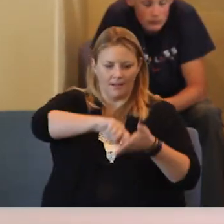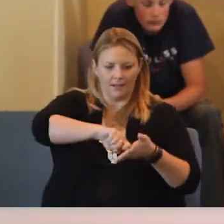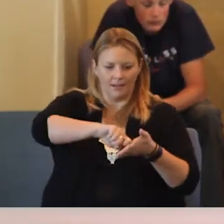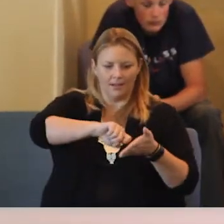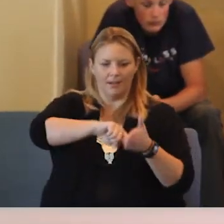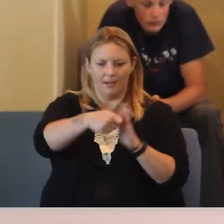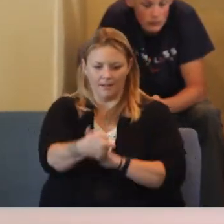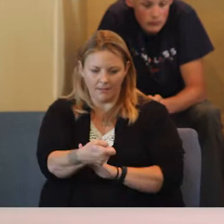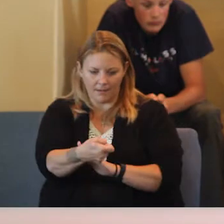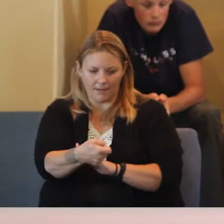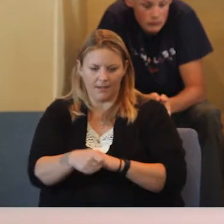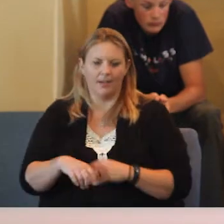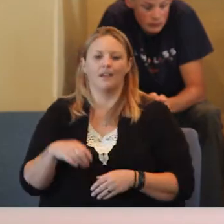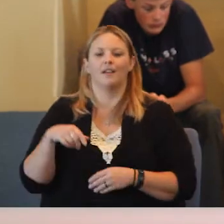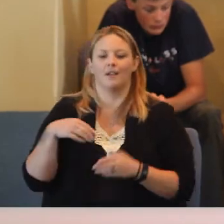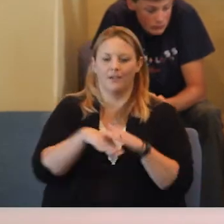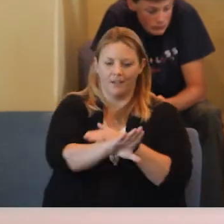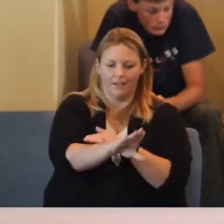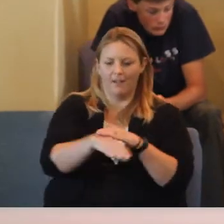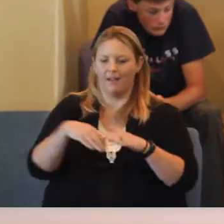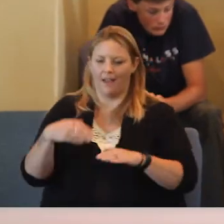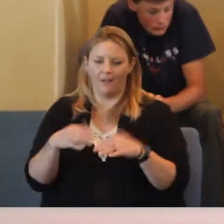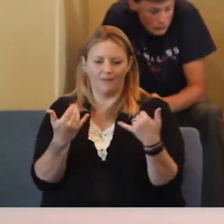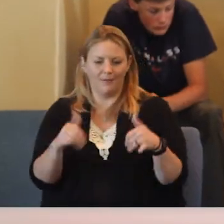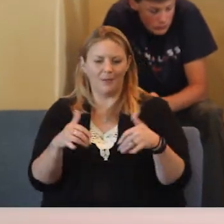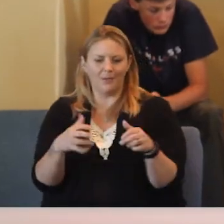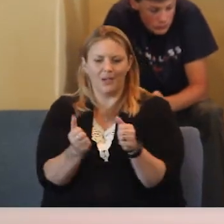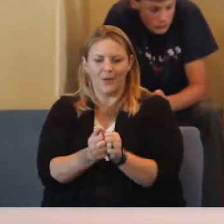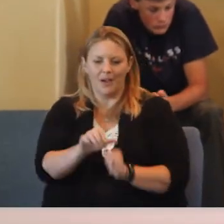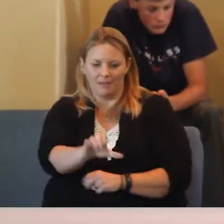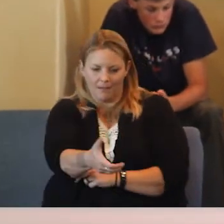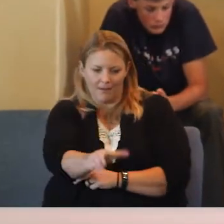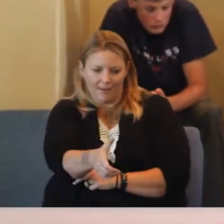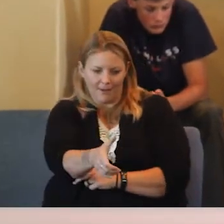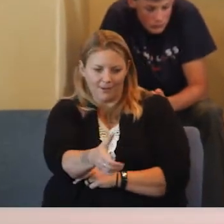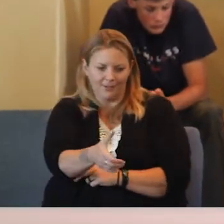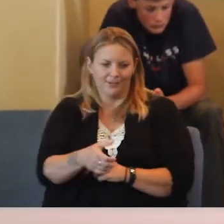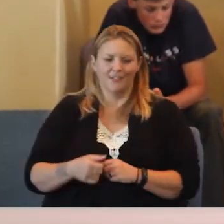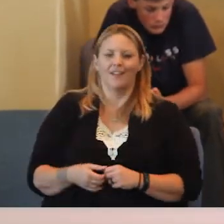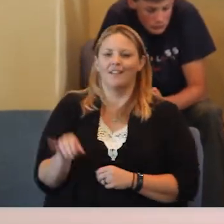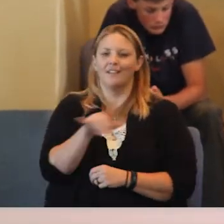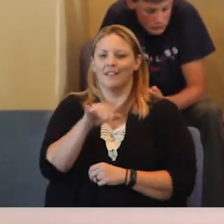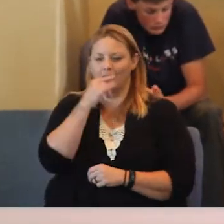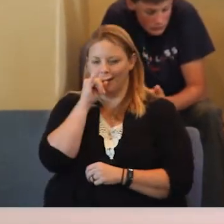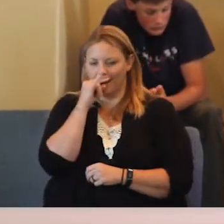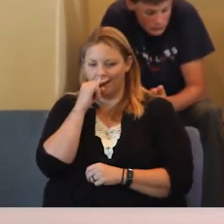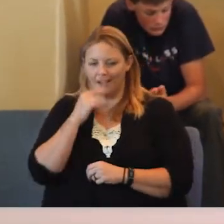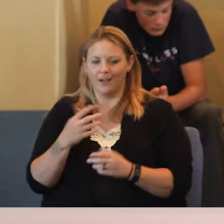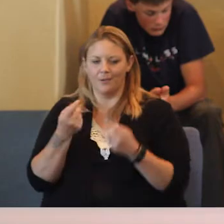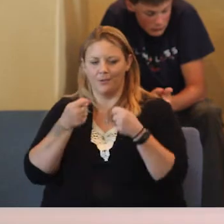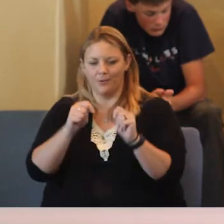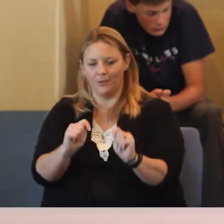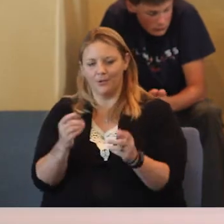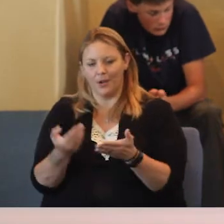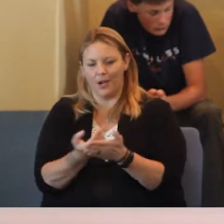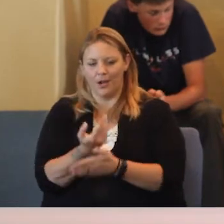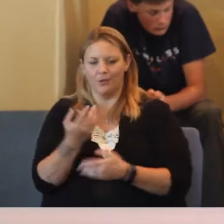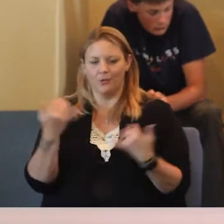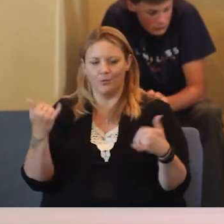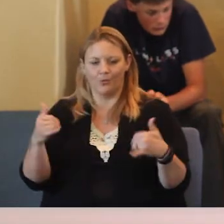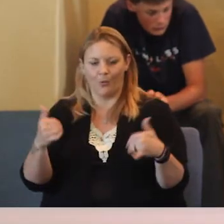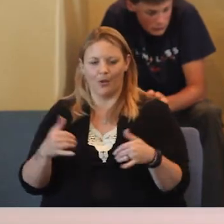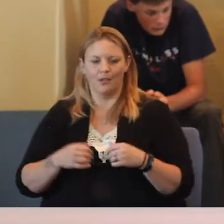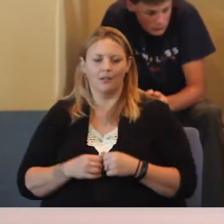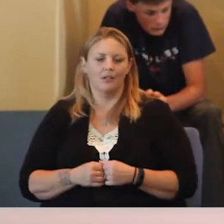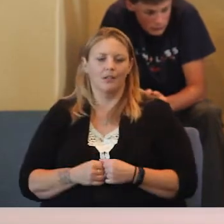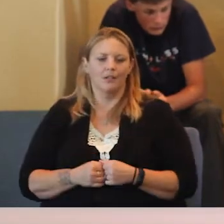handle, and unlocking it, going in and out, and playing with the door handle, kind of like a kid, would try a new toy. This